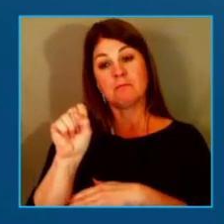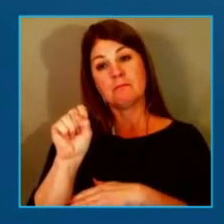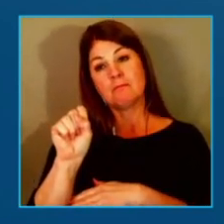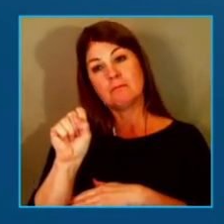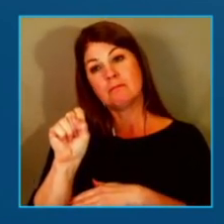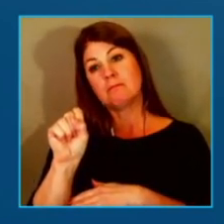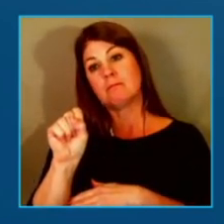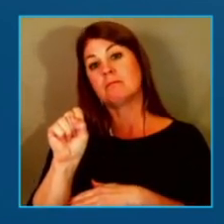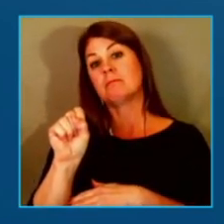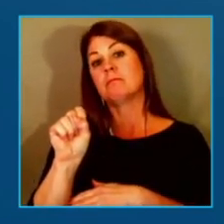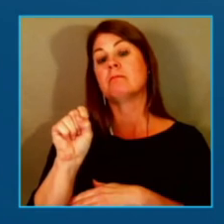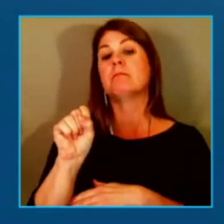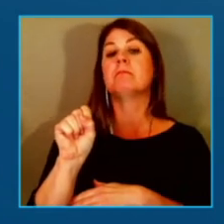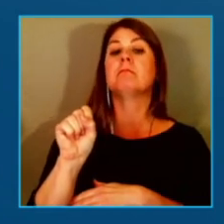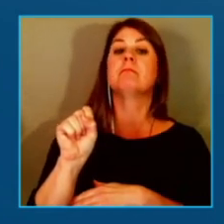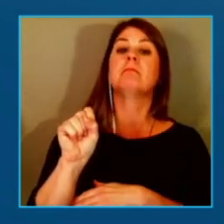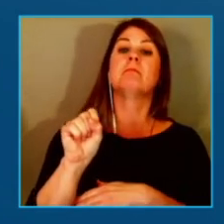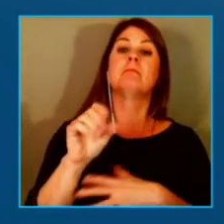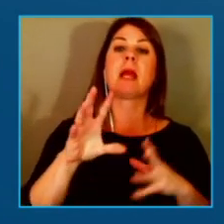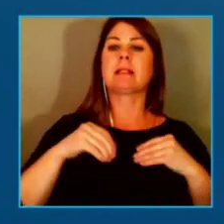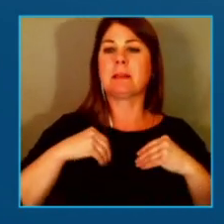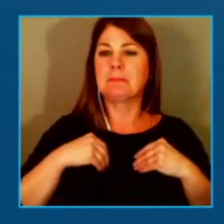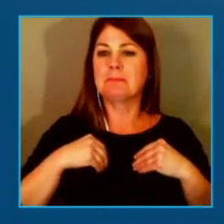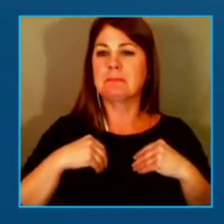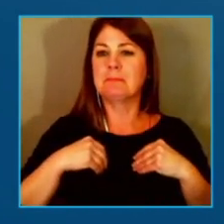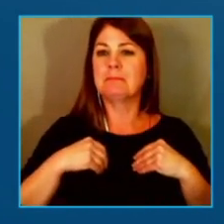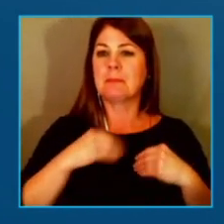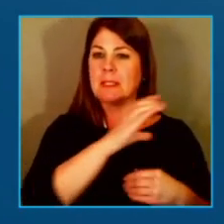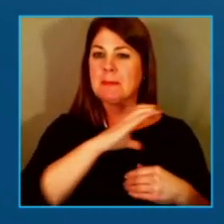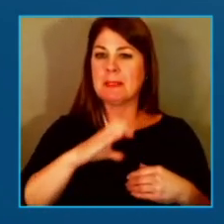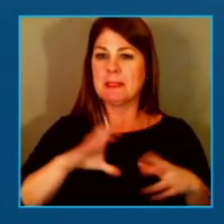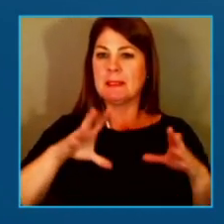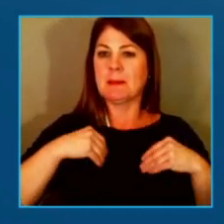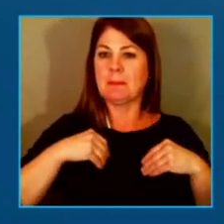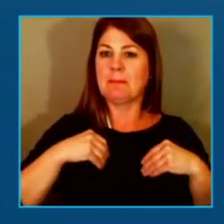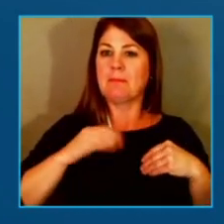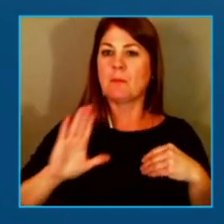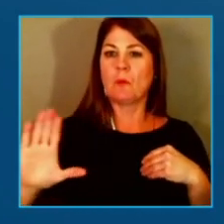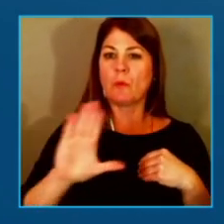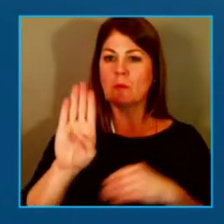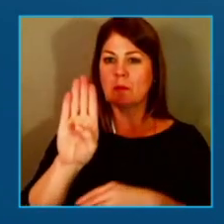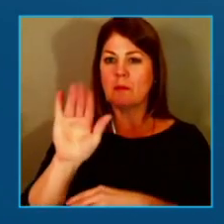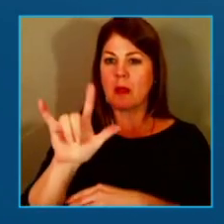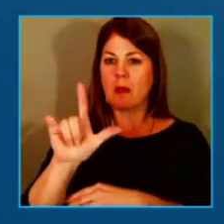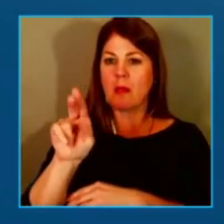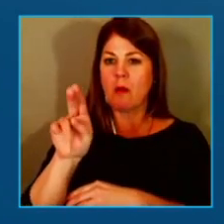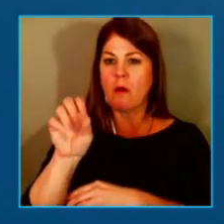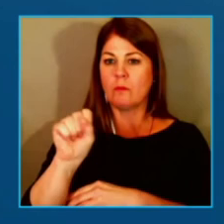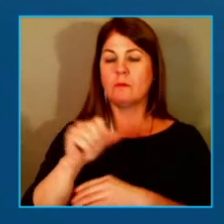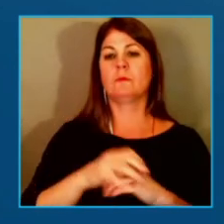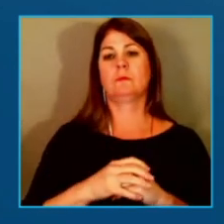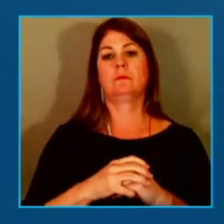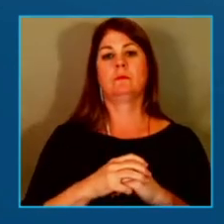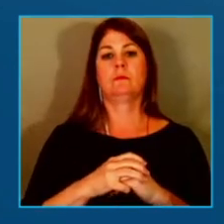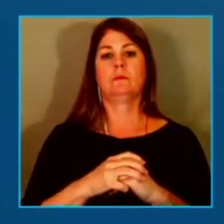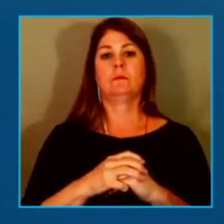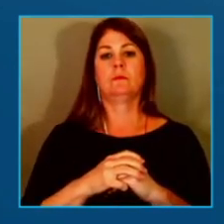be the bylaws that are accepted by this committee. And I think that they meet the spirit and